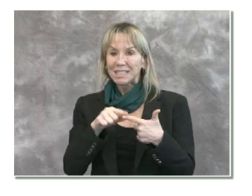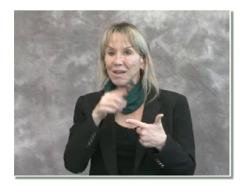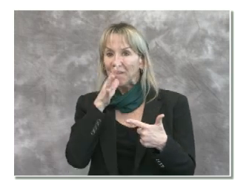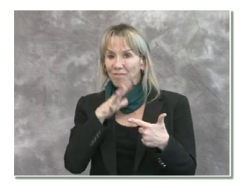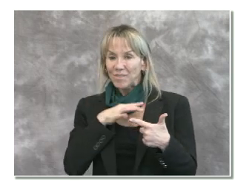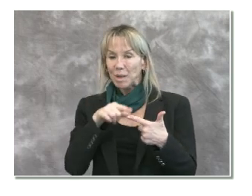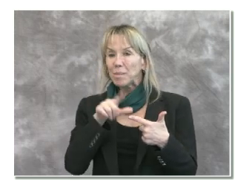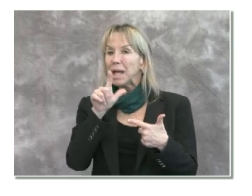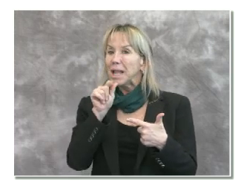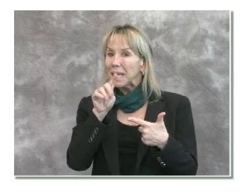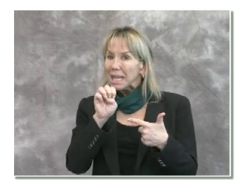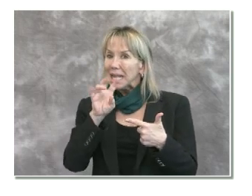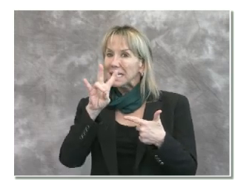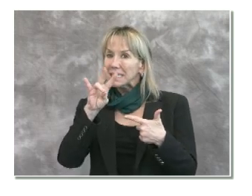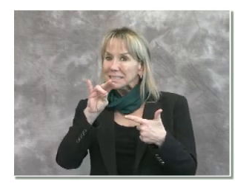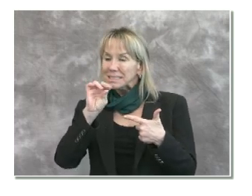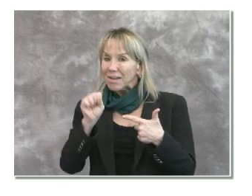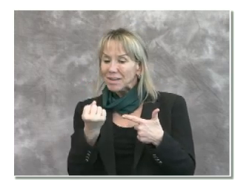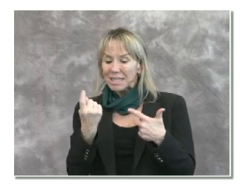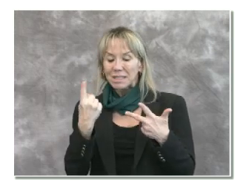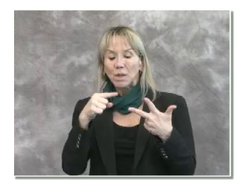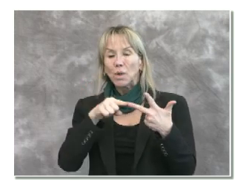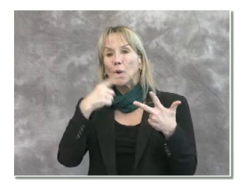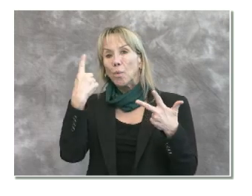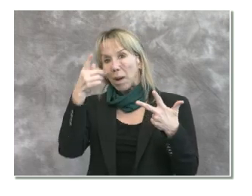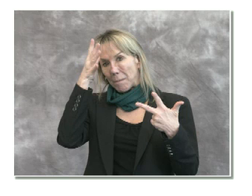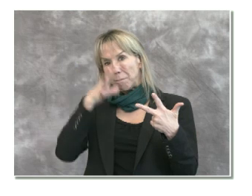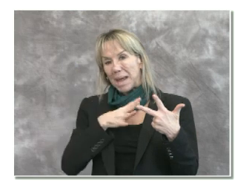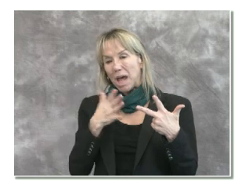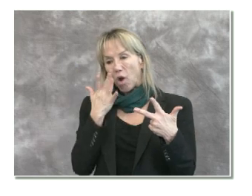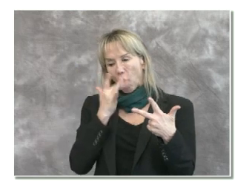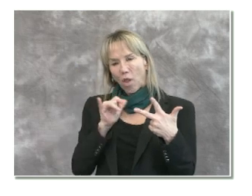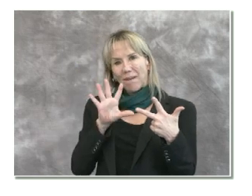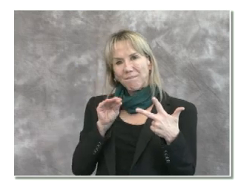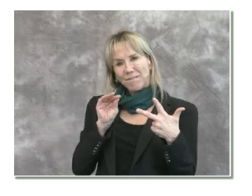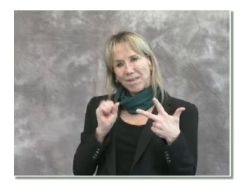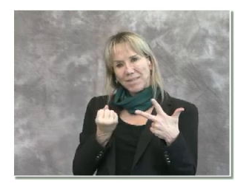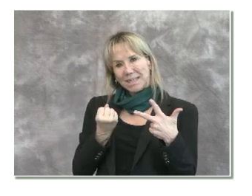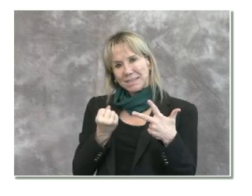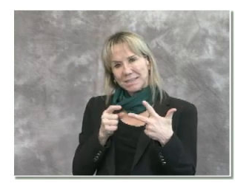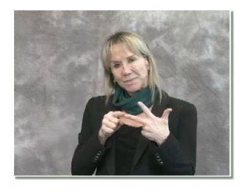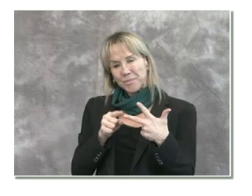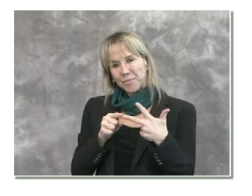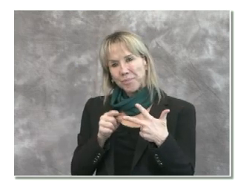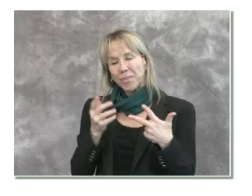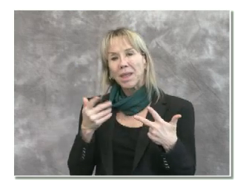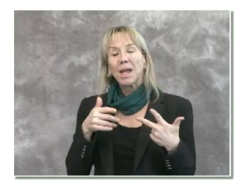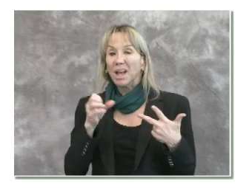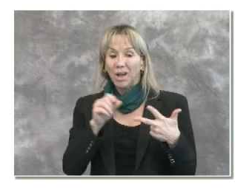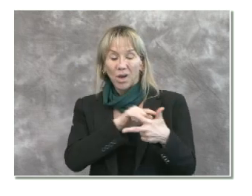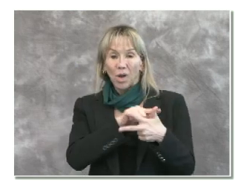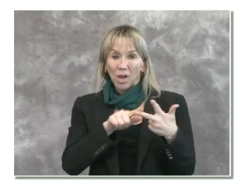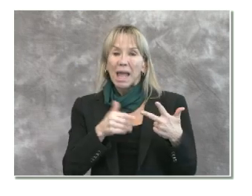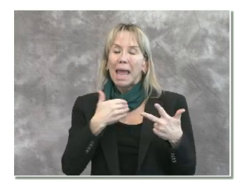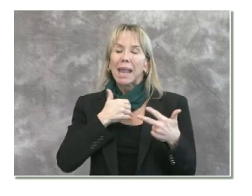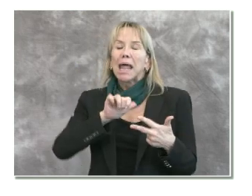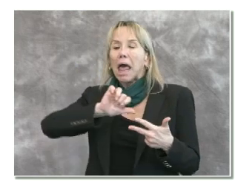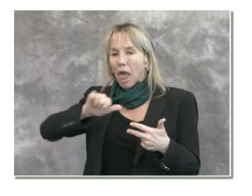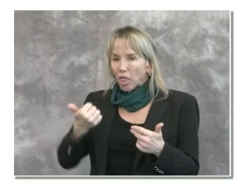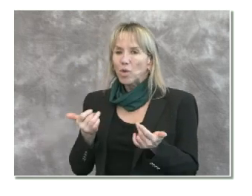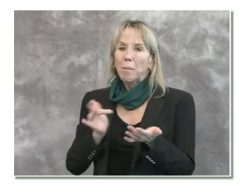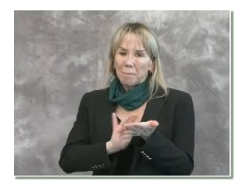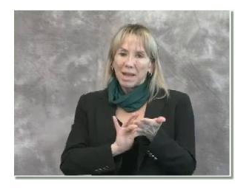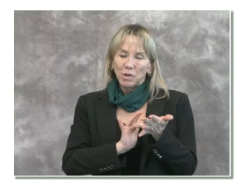70s, and 1 male in his early 50s. All of these individuals had underlying